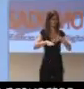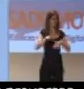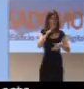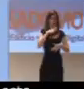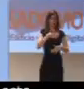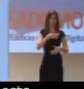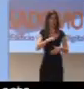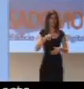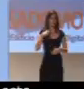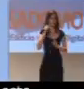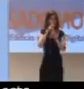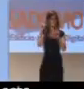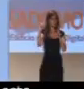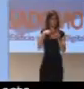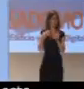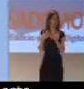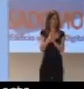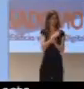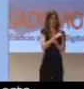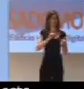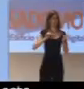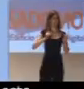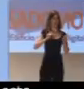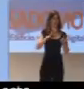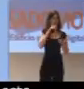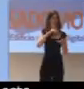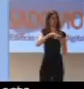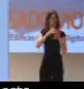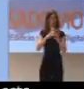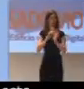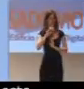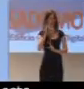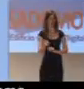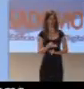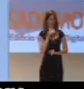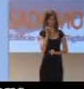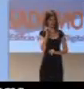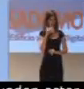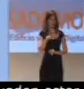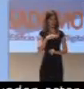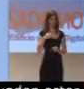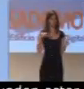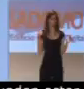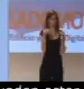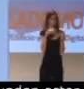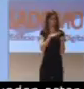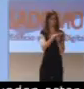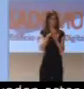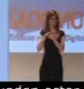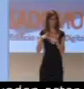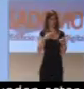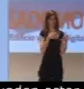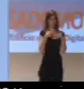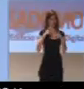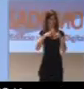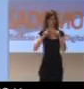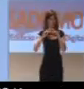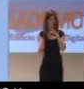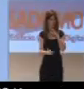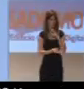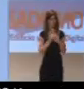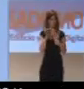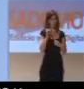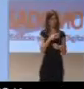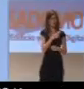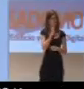apply this approach to a larger range of technological products, which